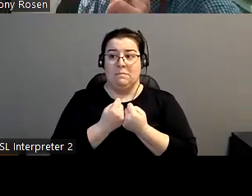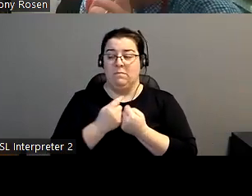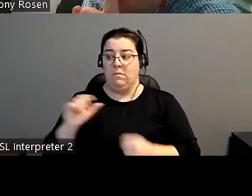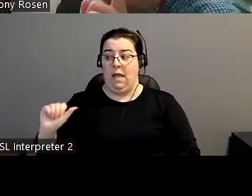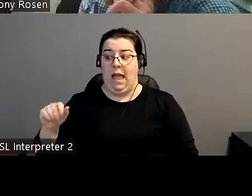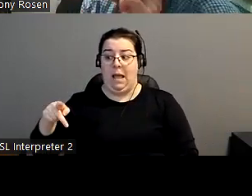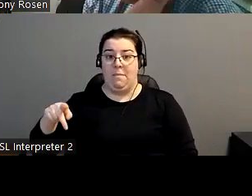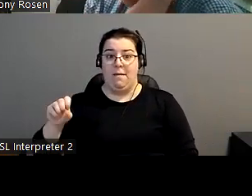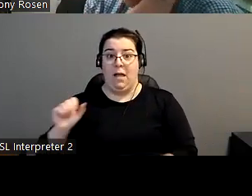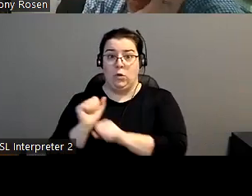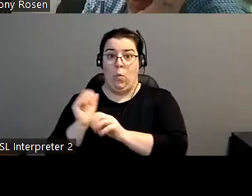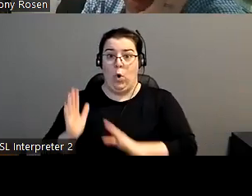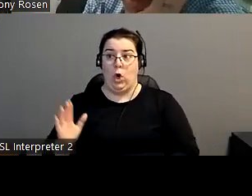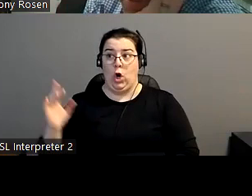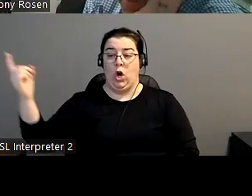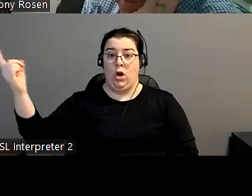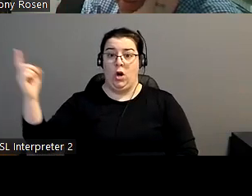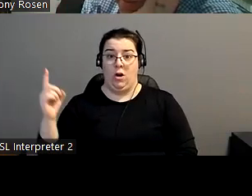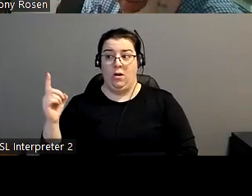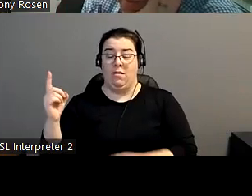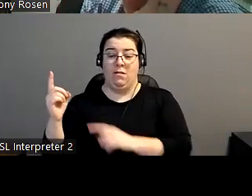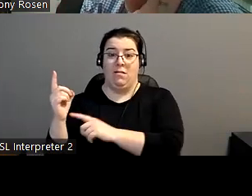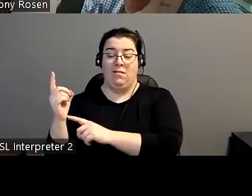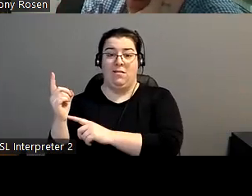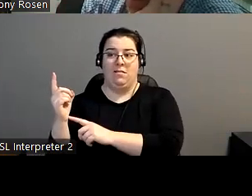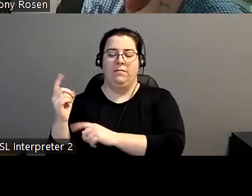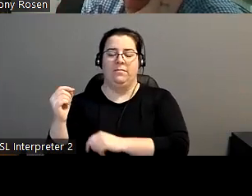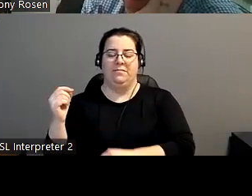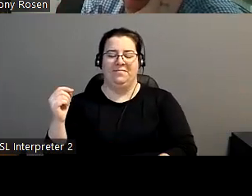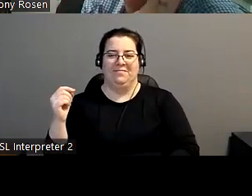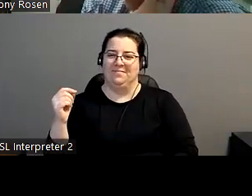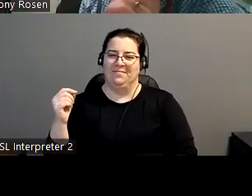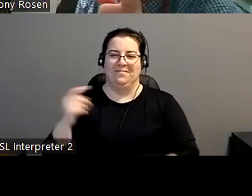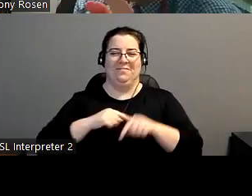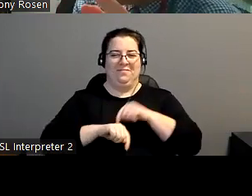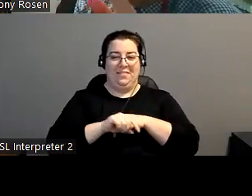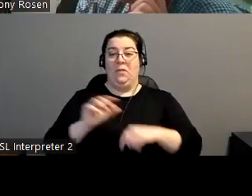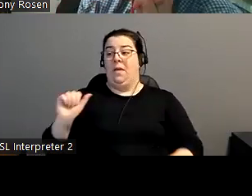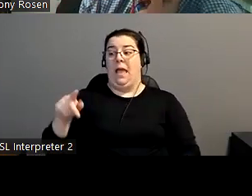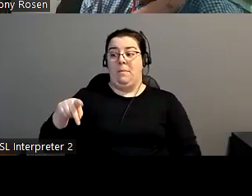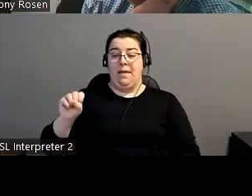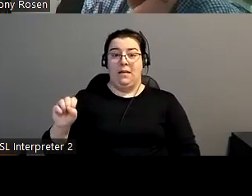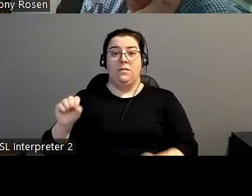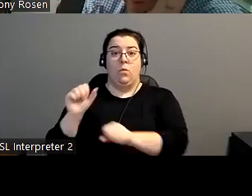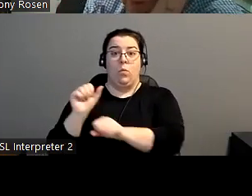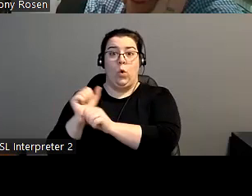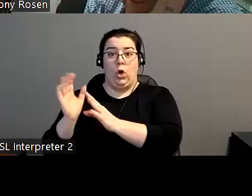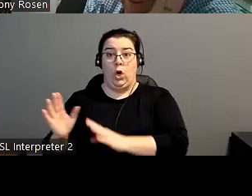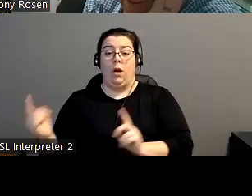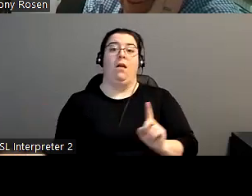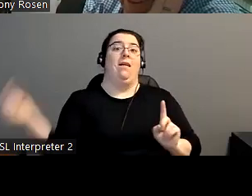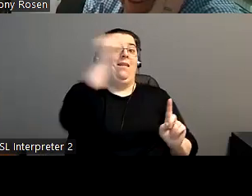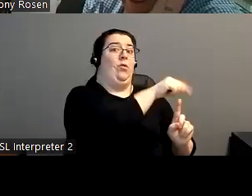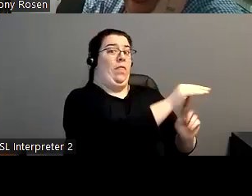worker who comes in the ambulance in the ER or the emerge department.